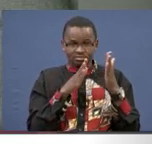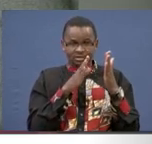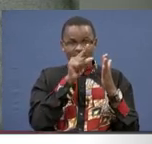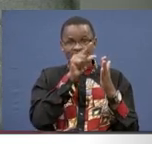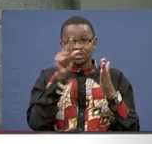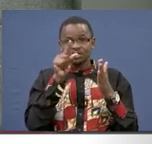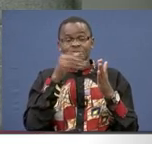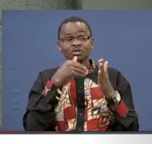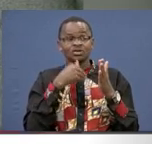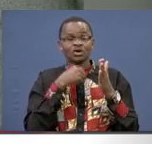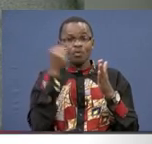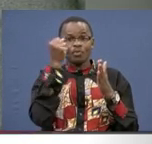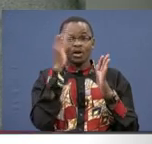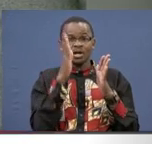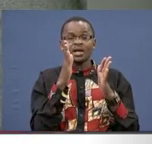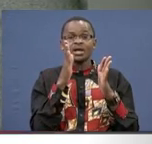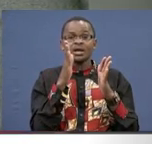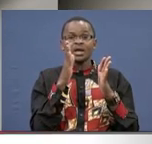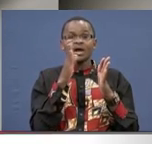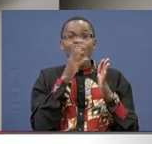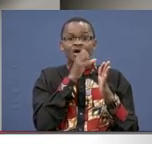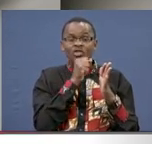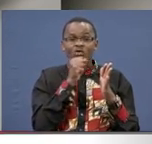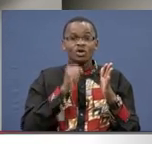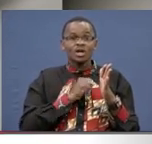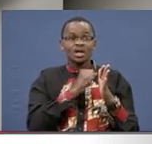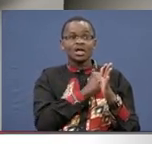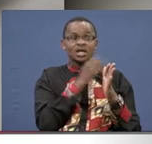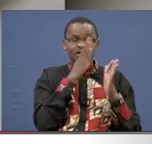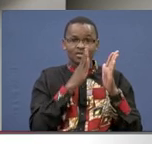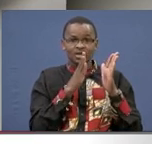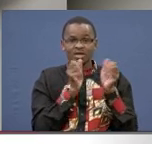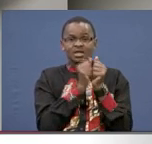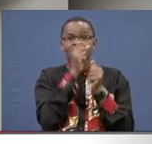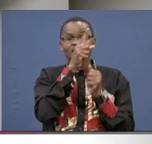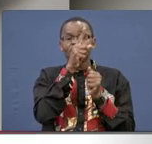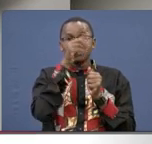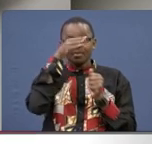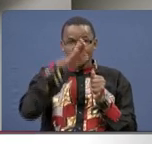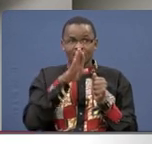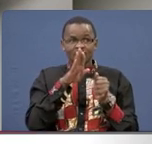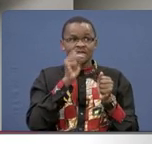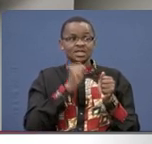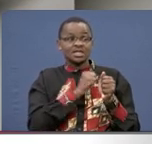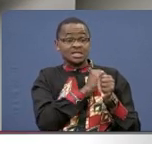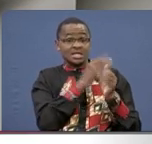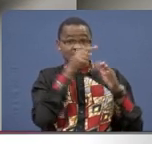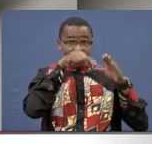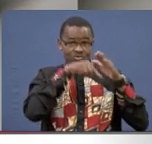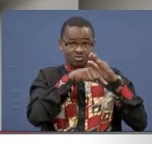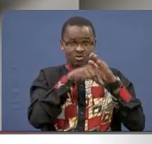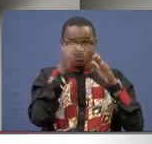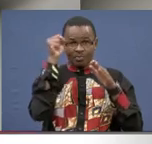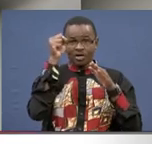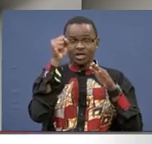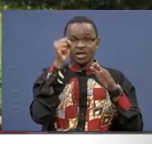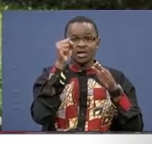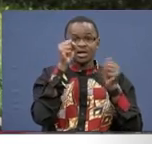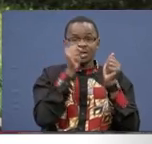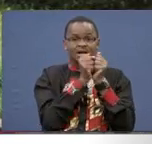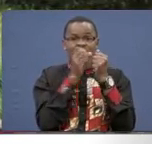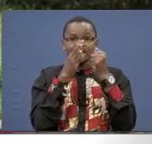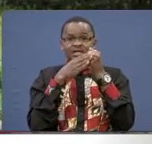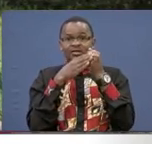a veteran politician and the oldest senator in the 11th Parliament. The senator, who joined politics in